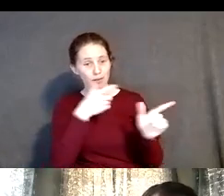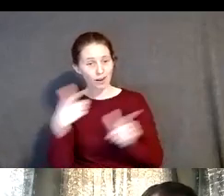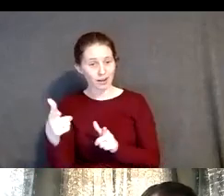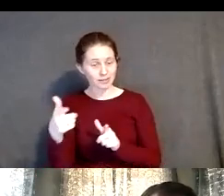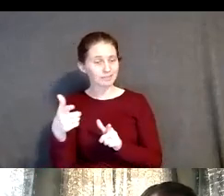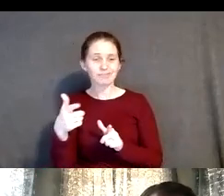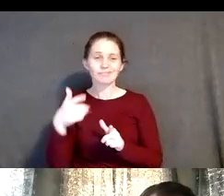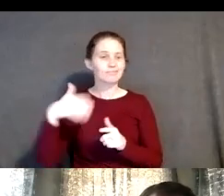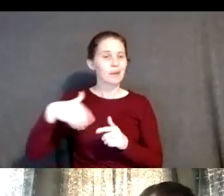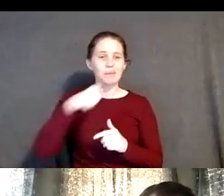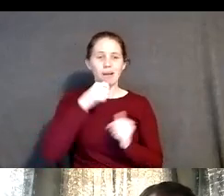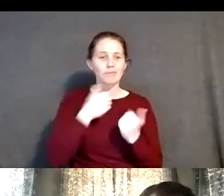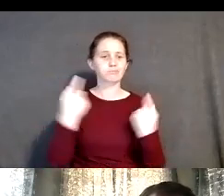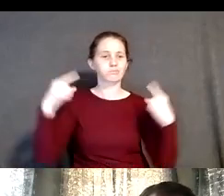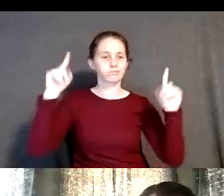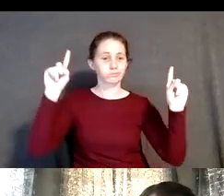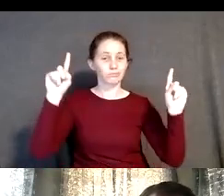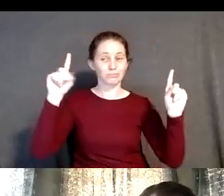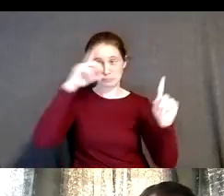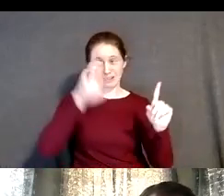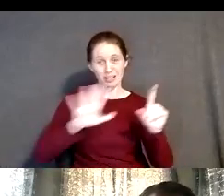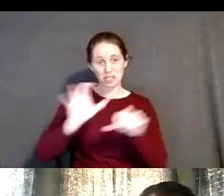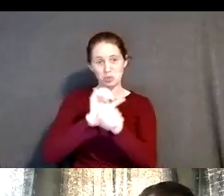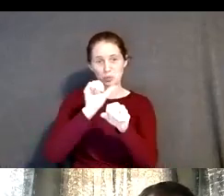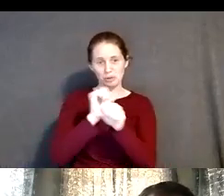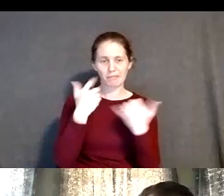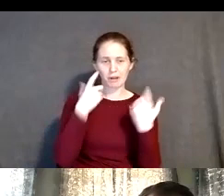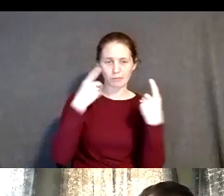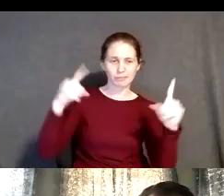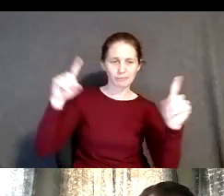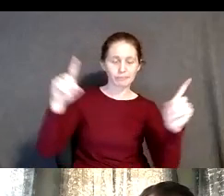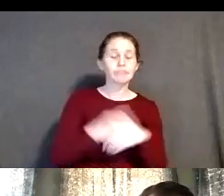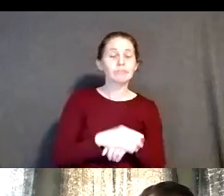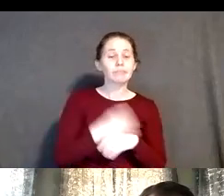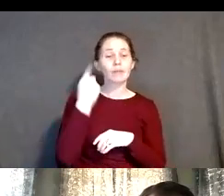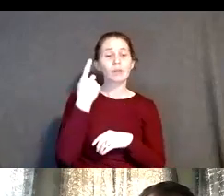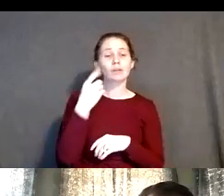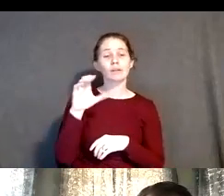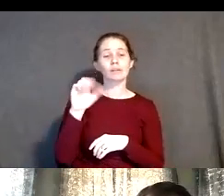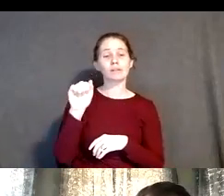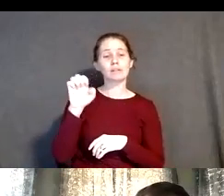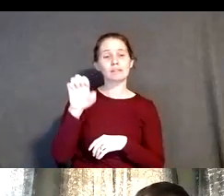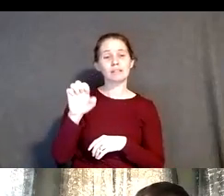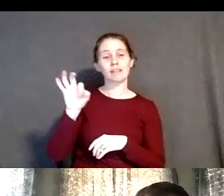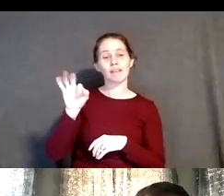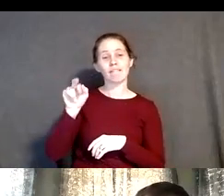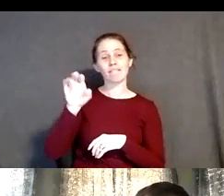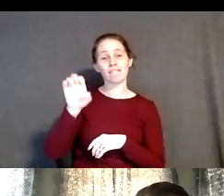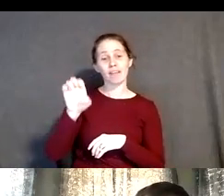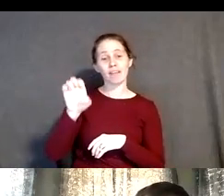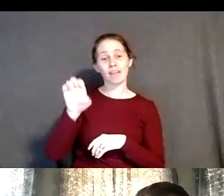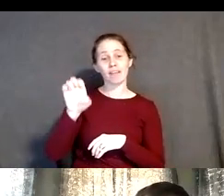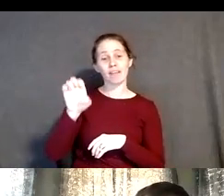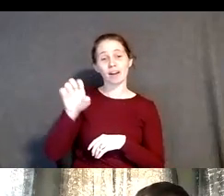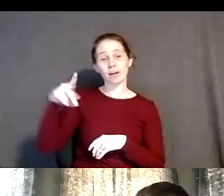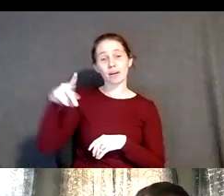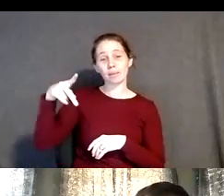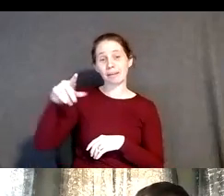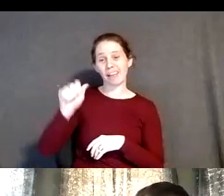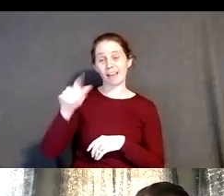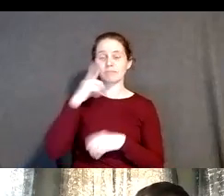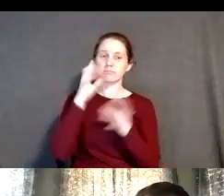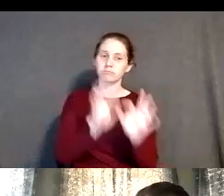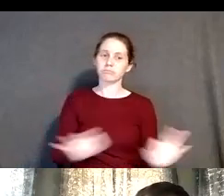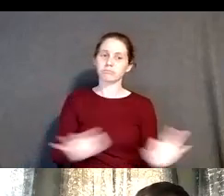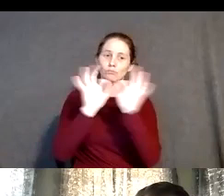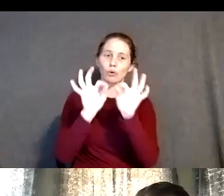fruition. And whereas, furthermore, Ceasefire PA and Rob were important partners throughout the legislative